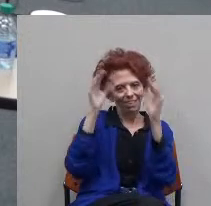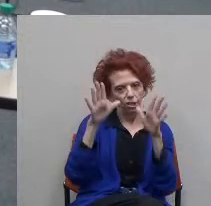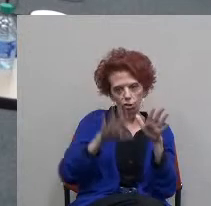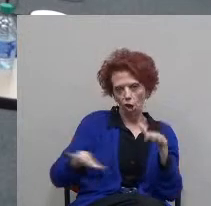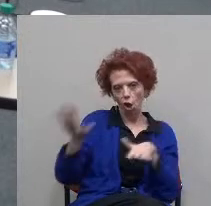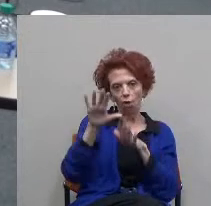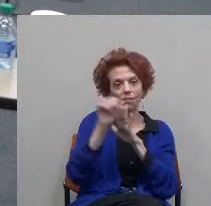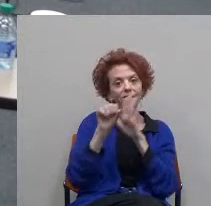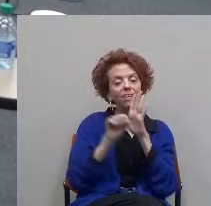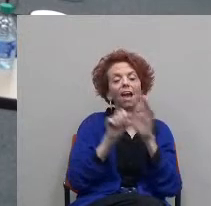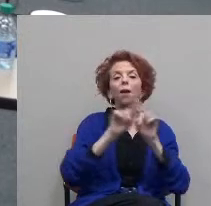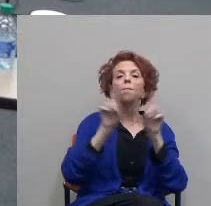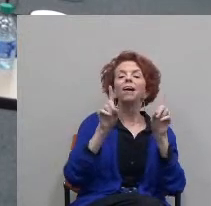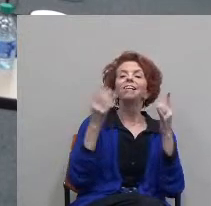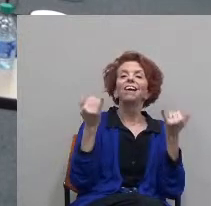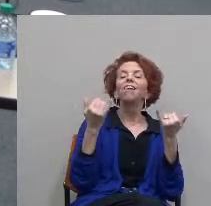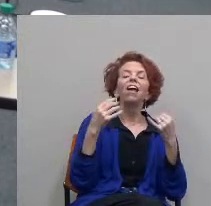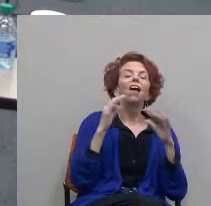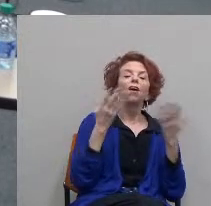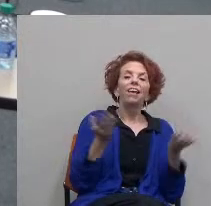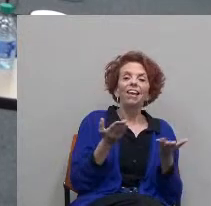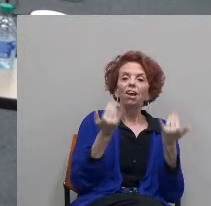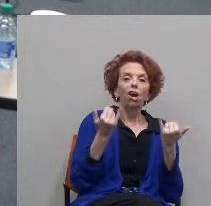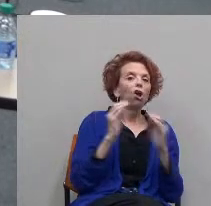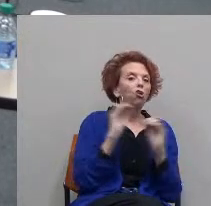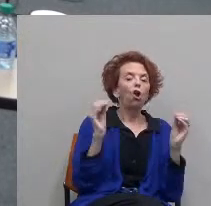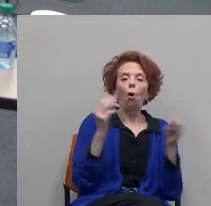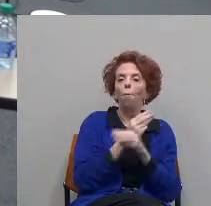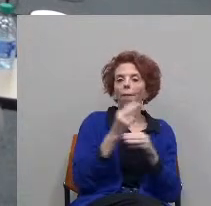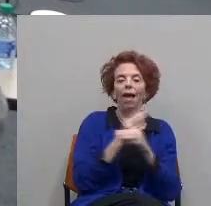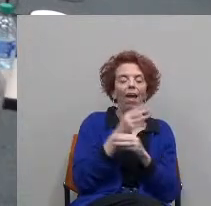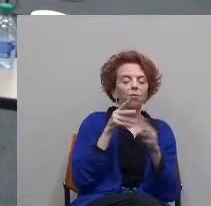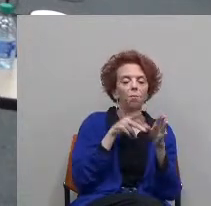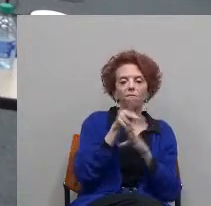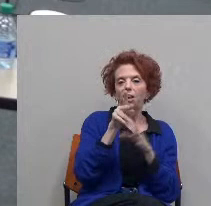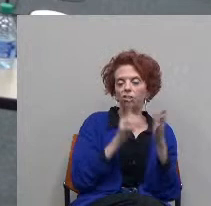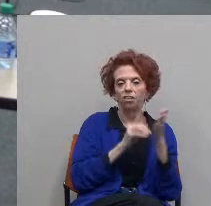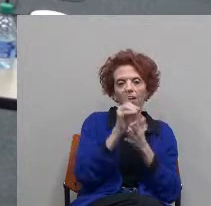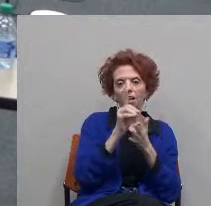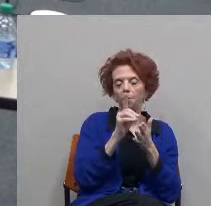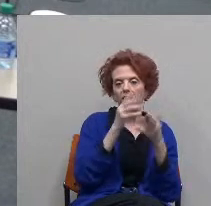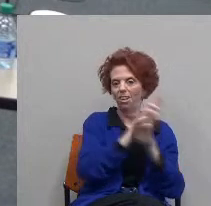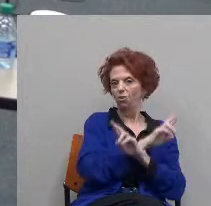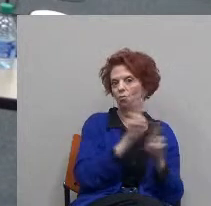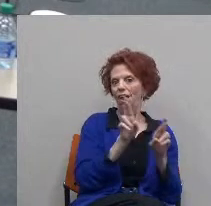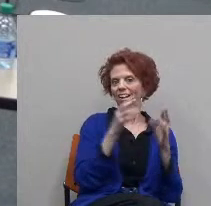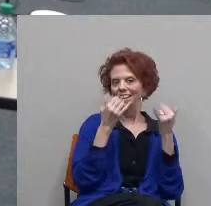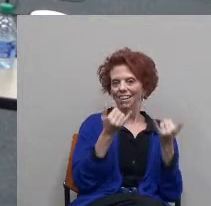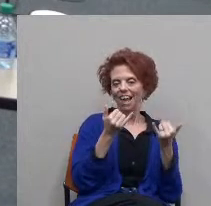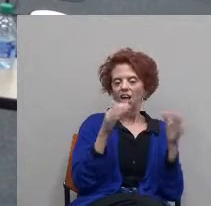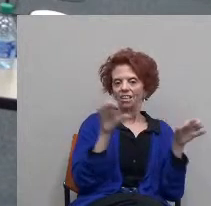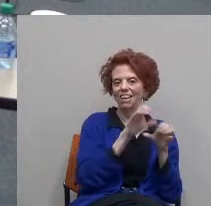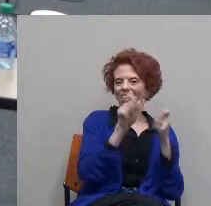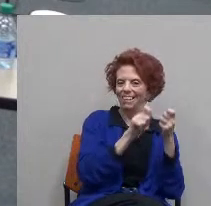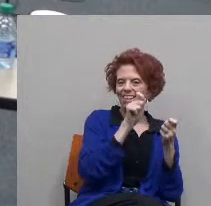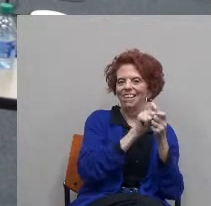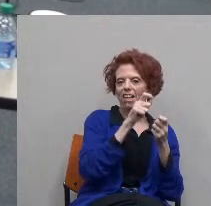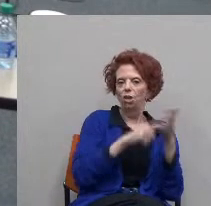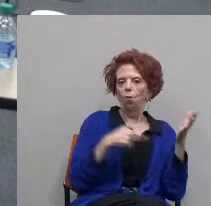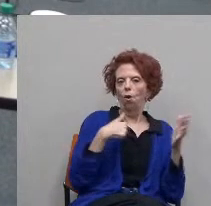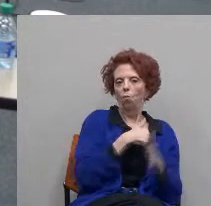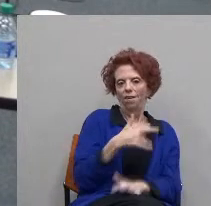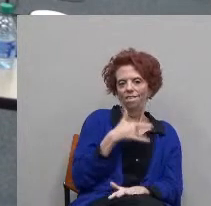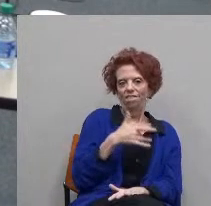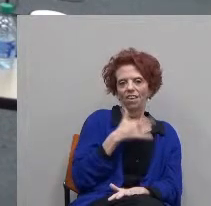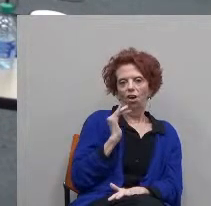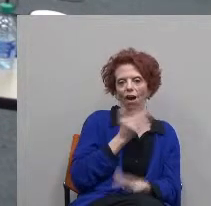state. The difference here is there is no math professional development off the shelf that does exactly what we